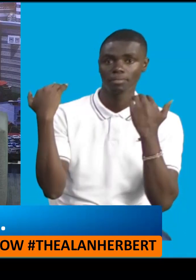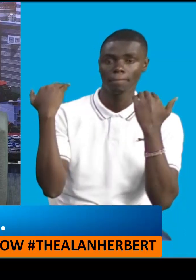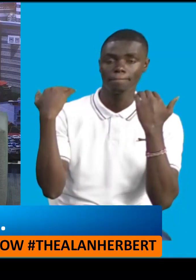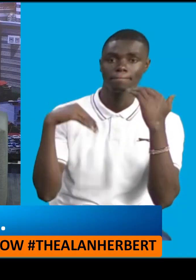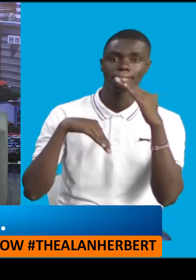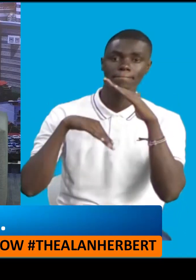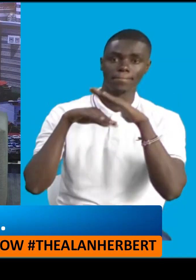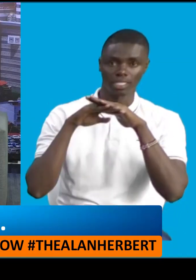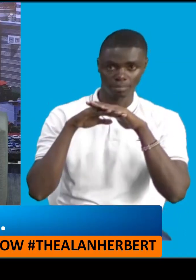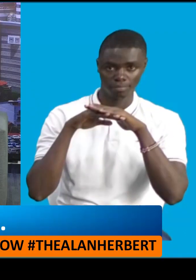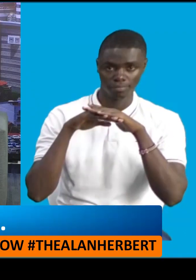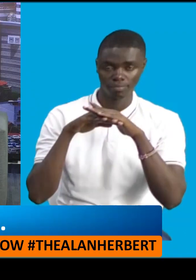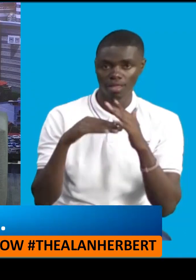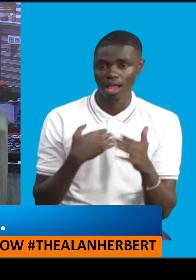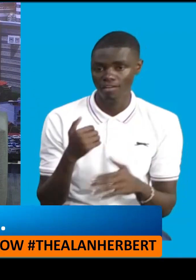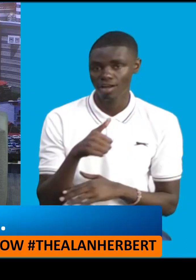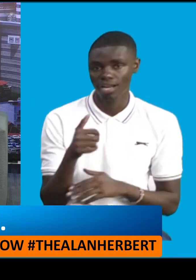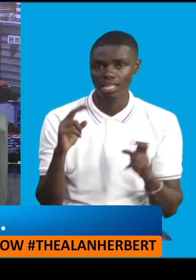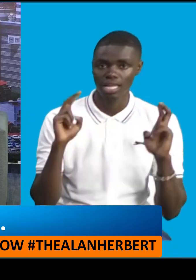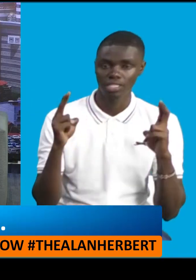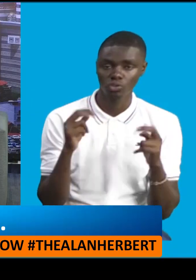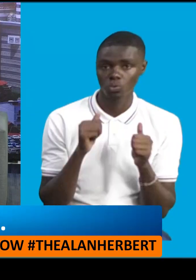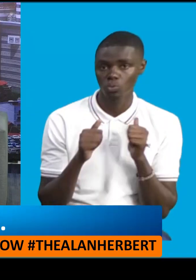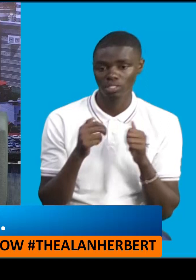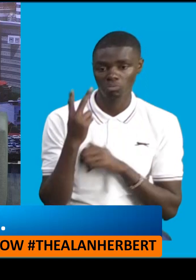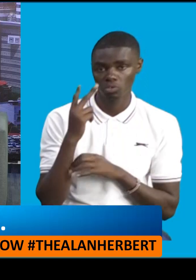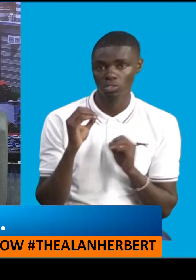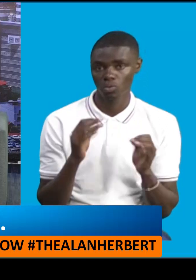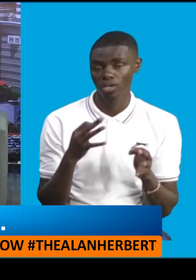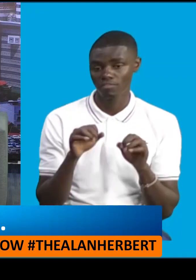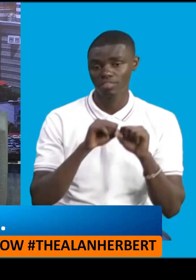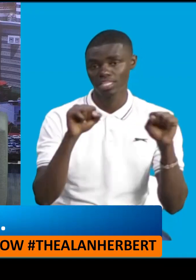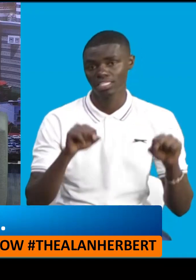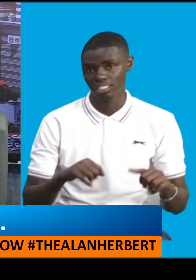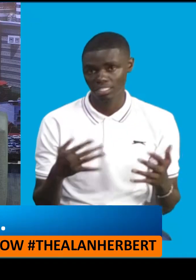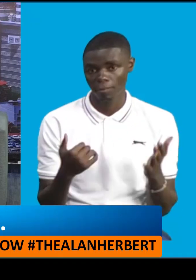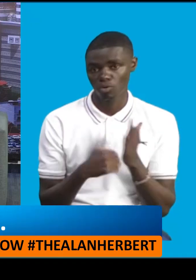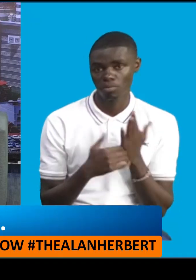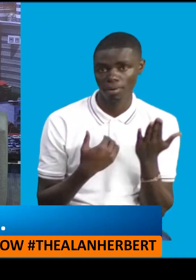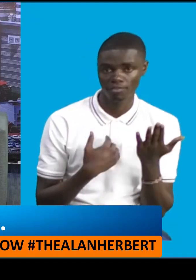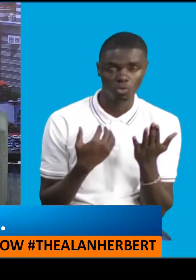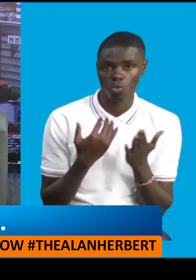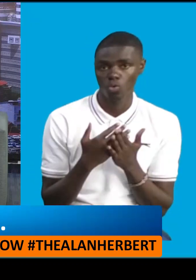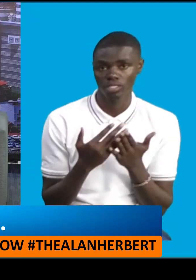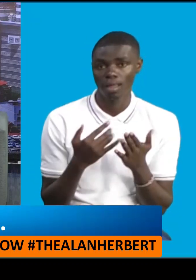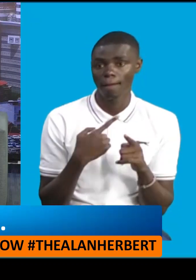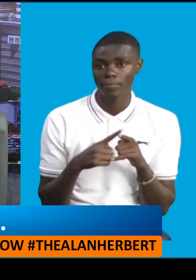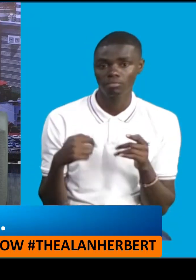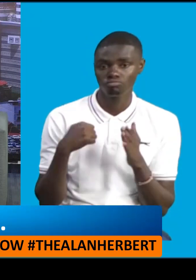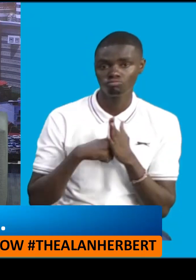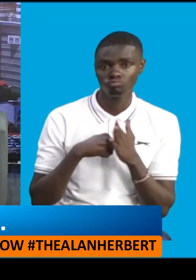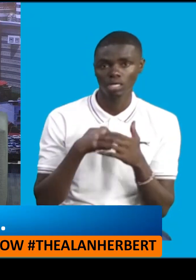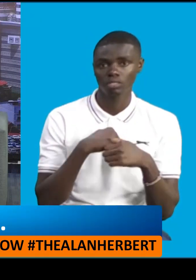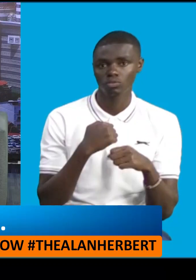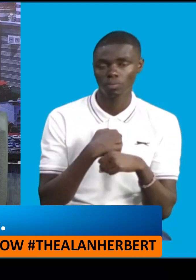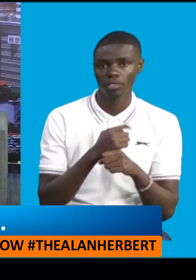maximum. Unless now there is other issues that are not unforeseen, like if the system has an issue or something, but we strive